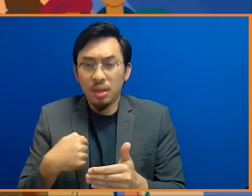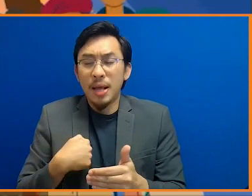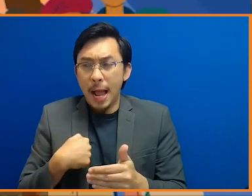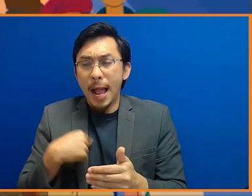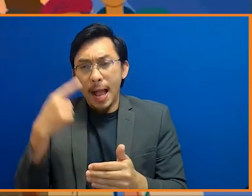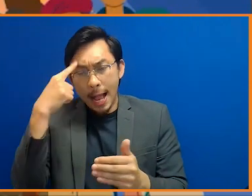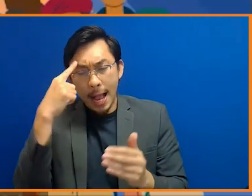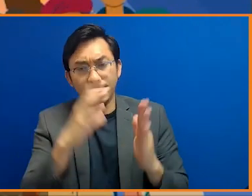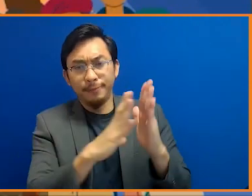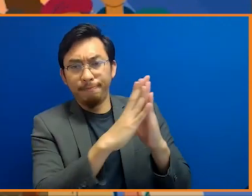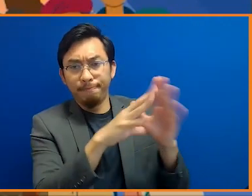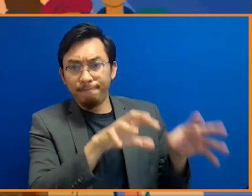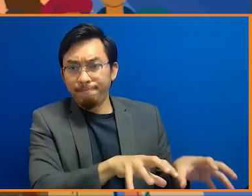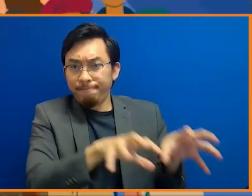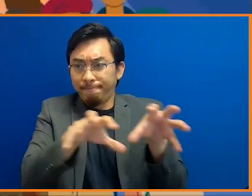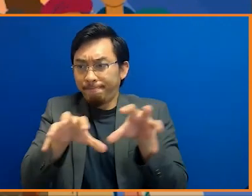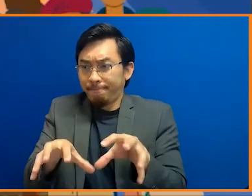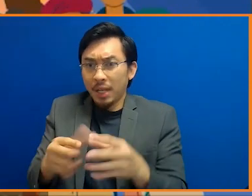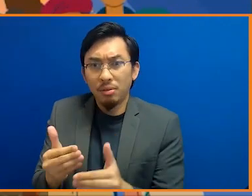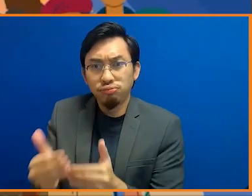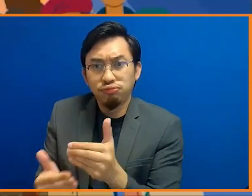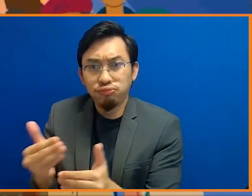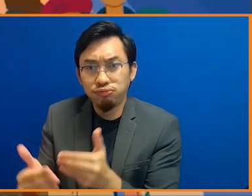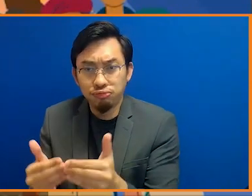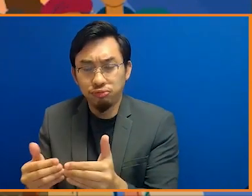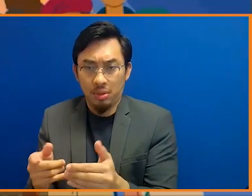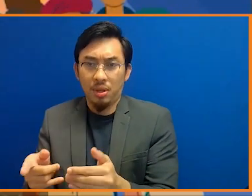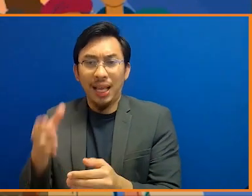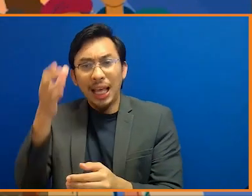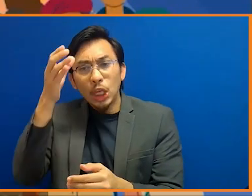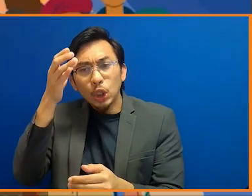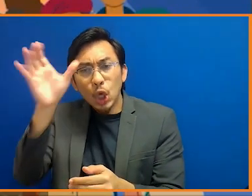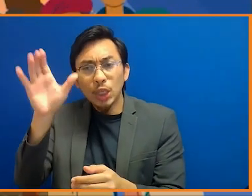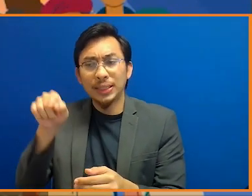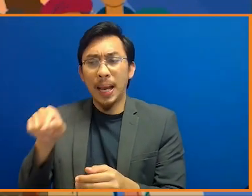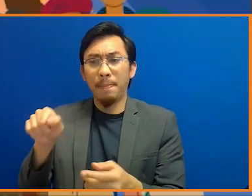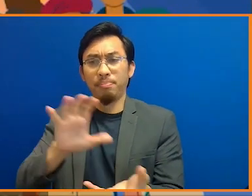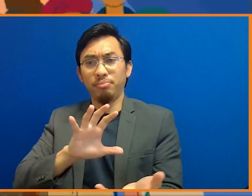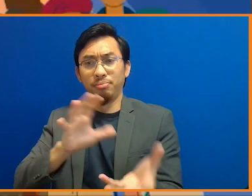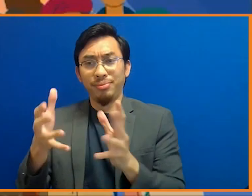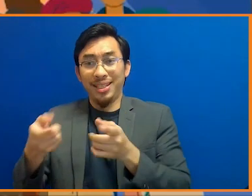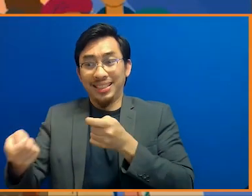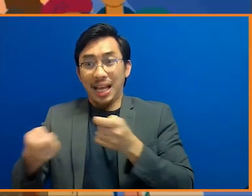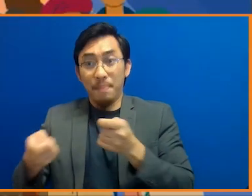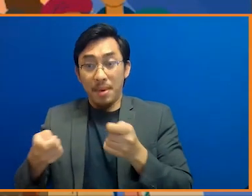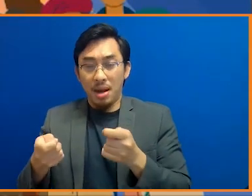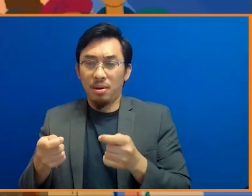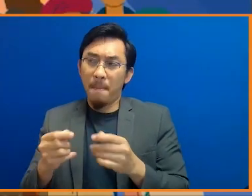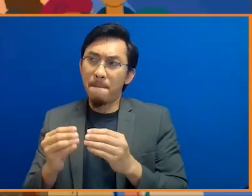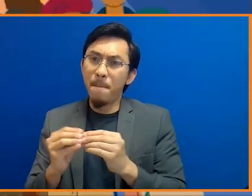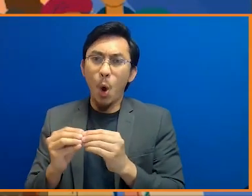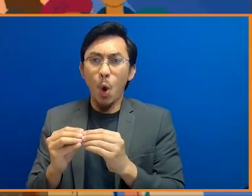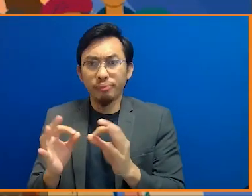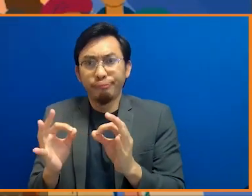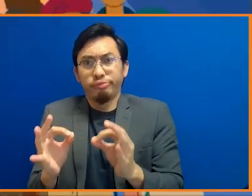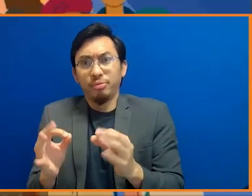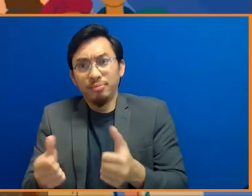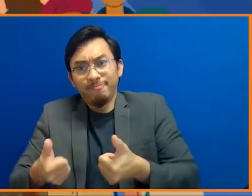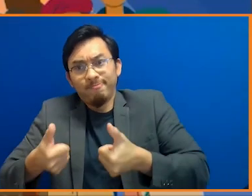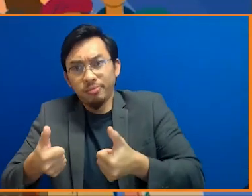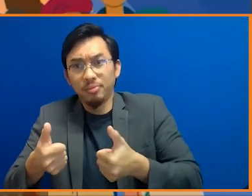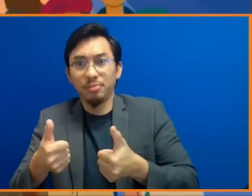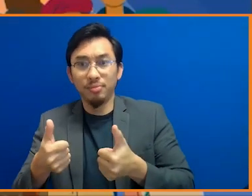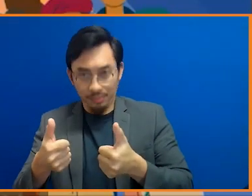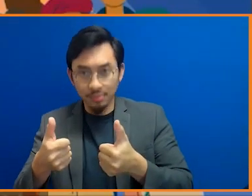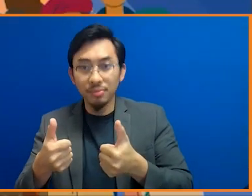adopt a more comprehensive and a more solid concept of disaster management, where we think